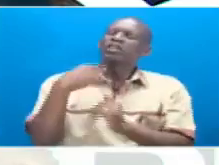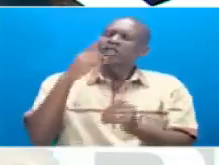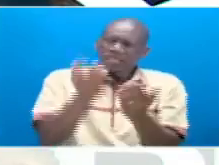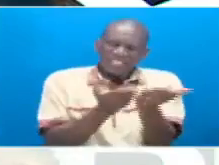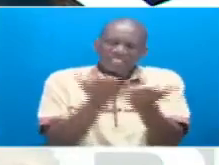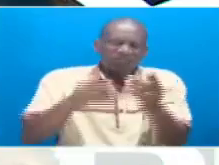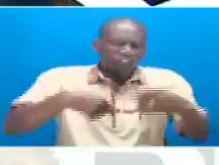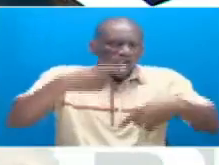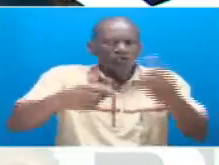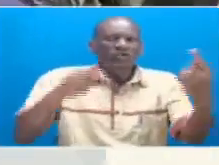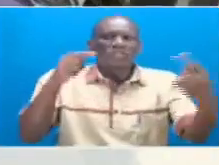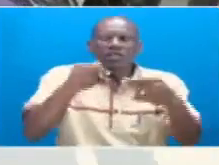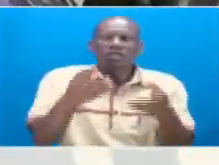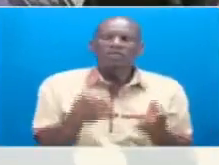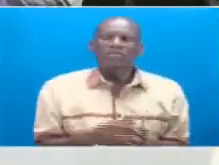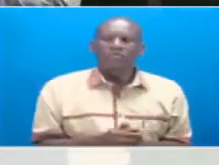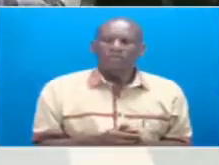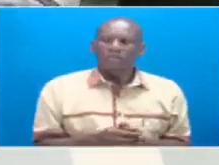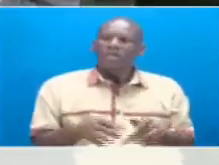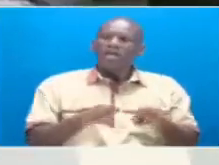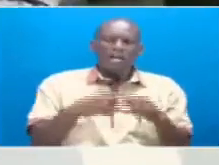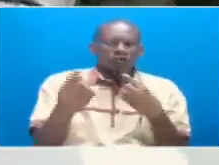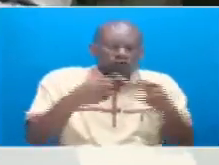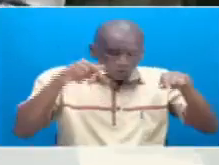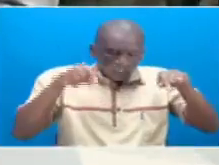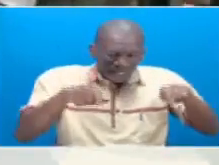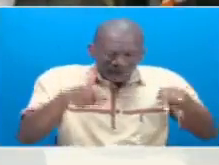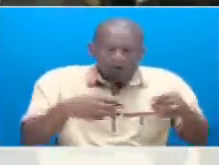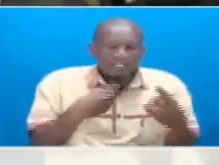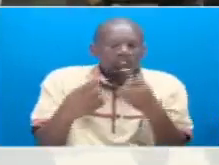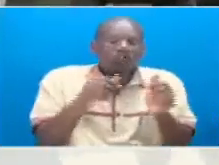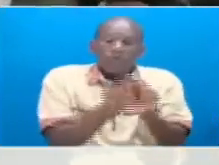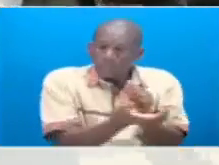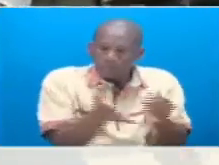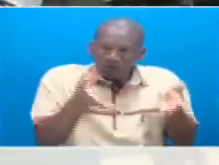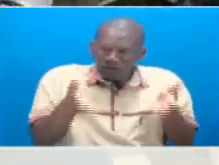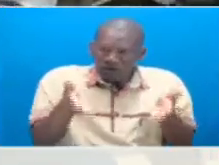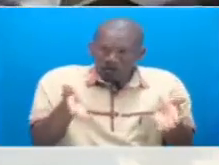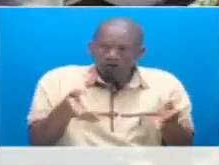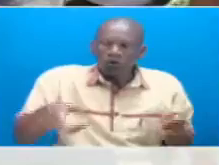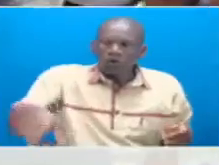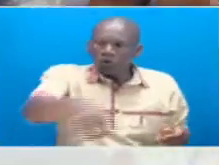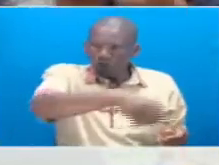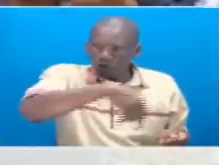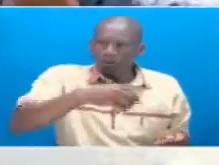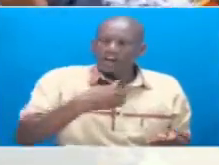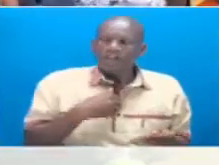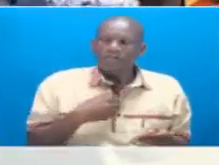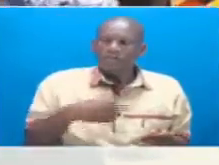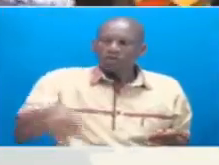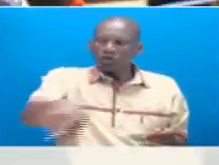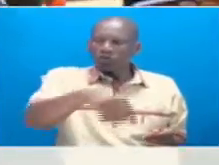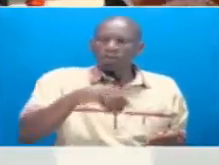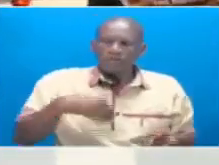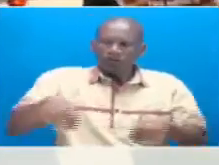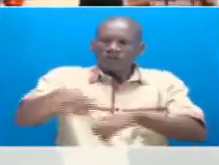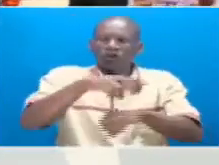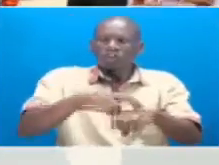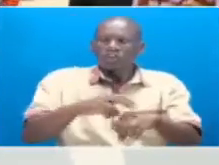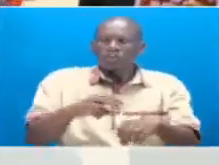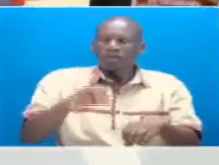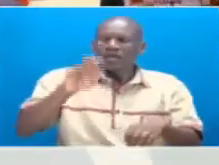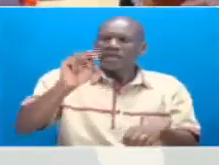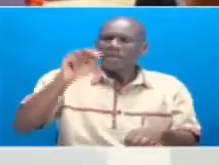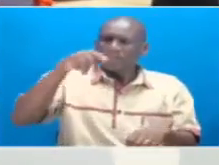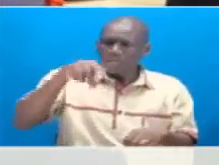hadi sasa. As we speak right now, as I speak to you right now, we have a national police reserve